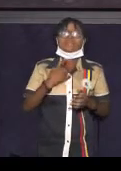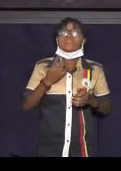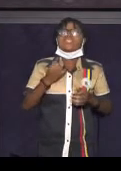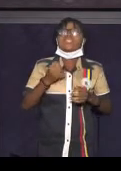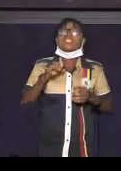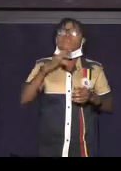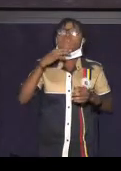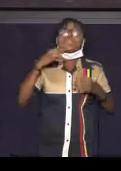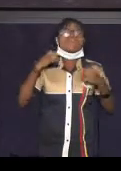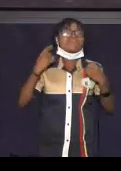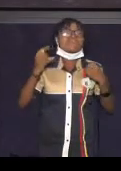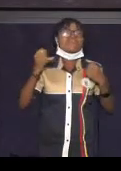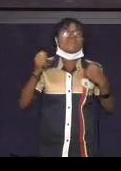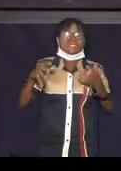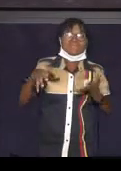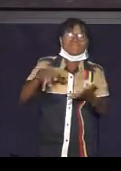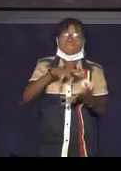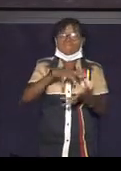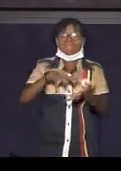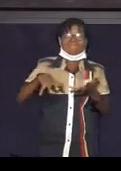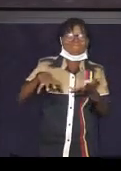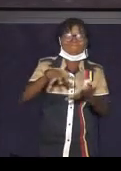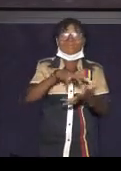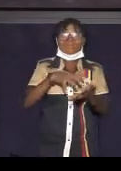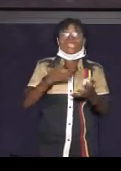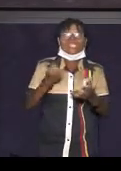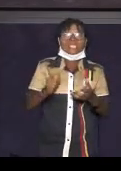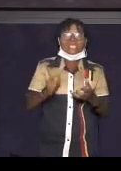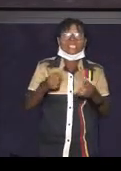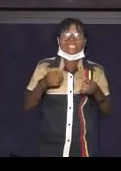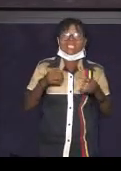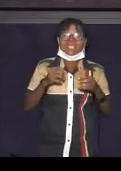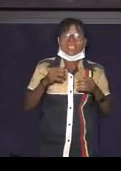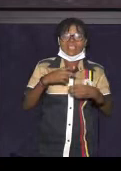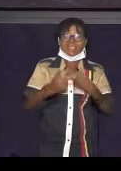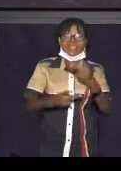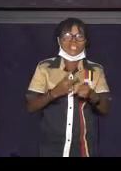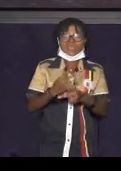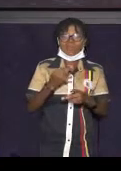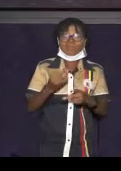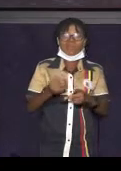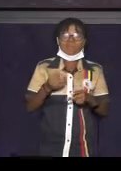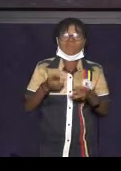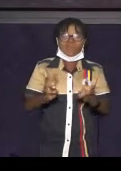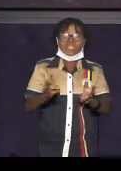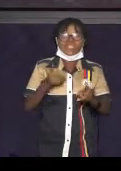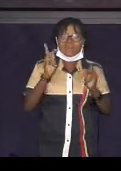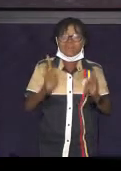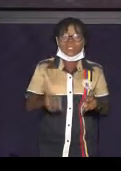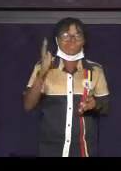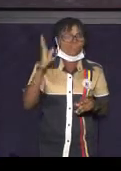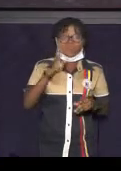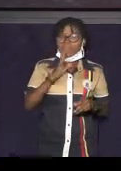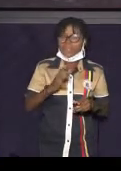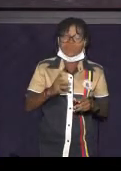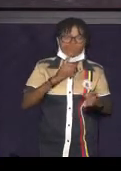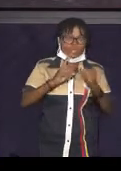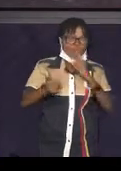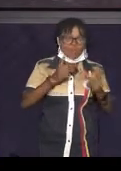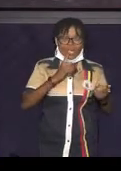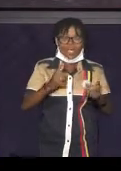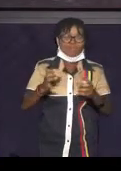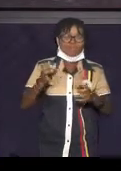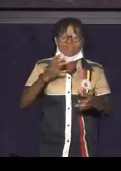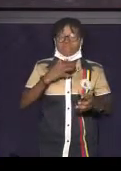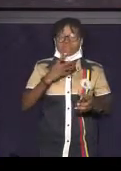this is talking about restlessness, the kind of way the person will be behaving, will be talking or doing